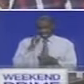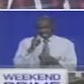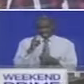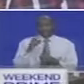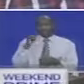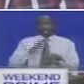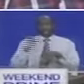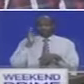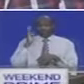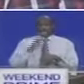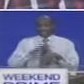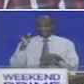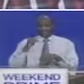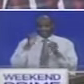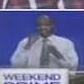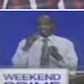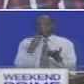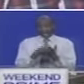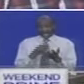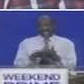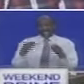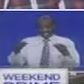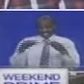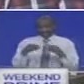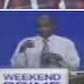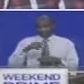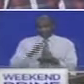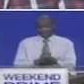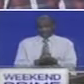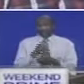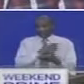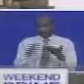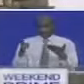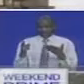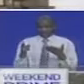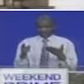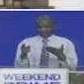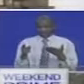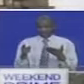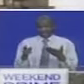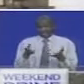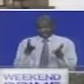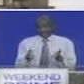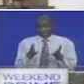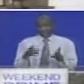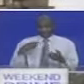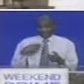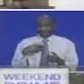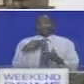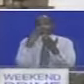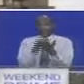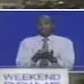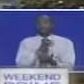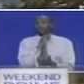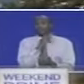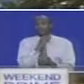universities if this money is not released, preferably within a week. In the meantime, they have submitted their complaints